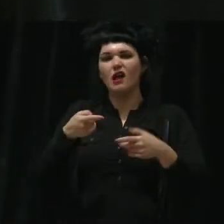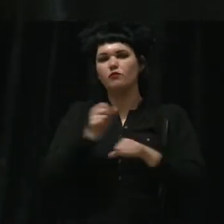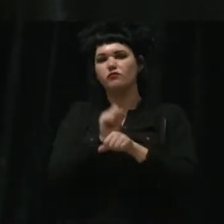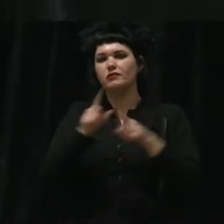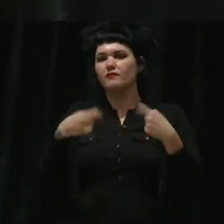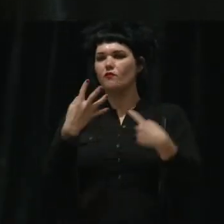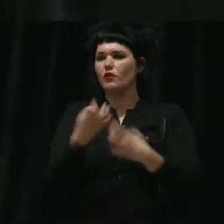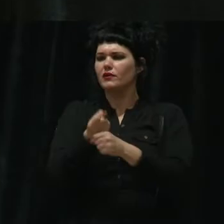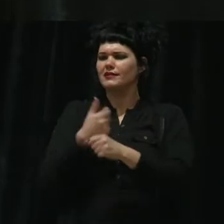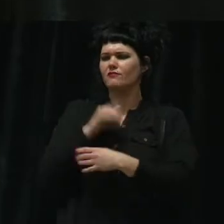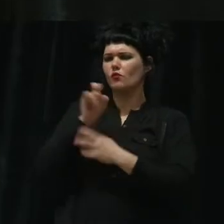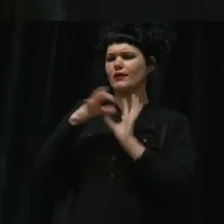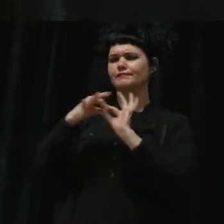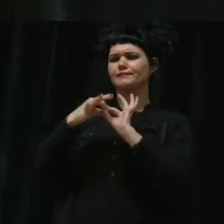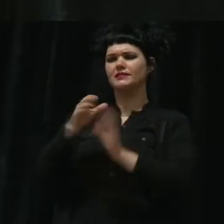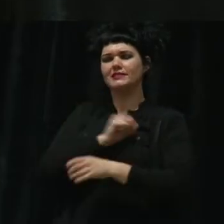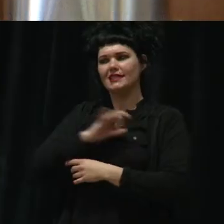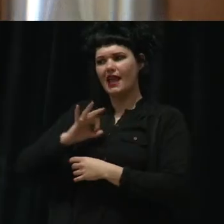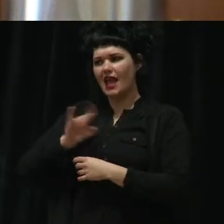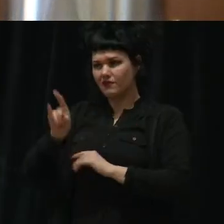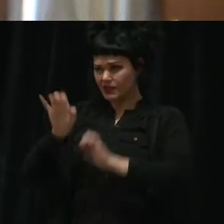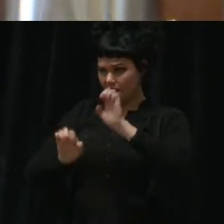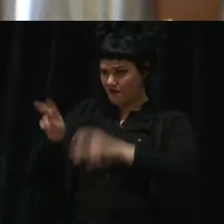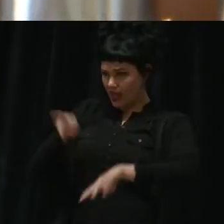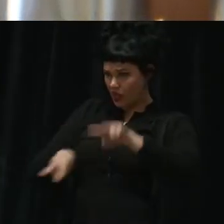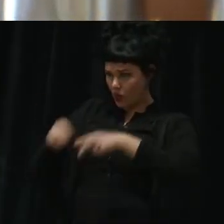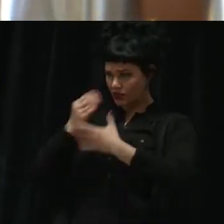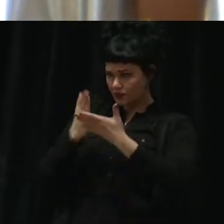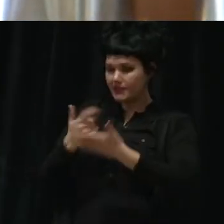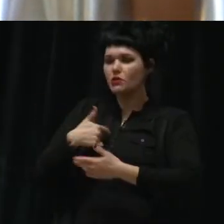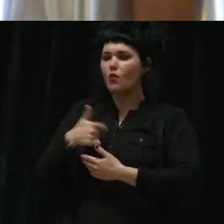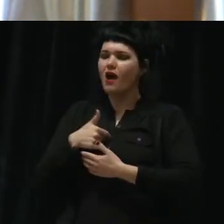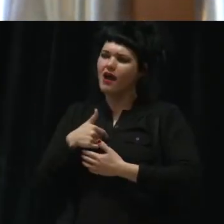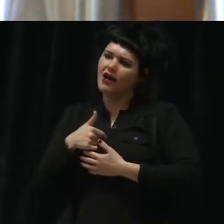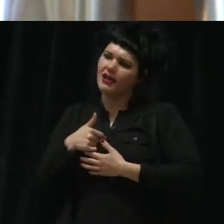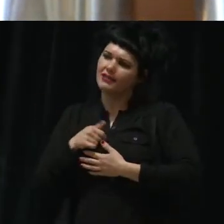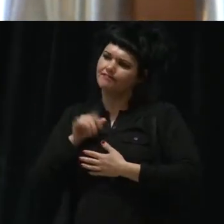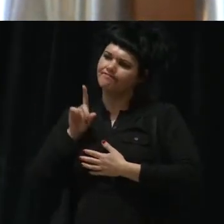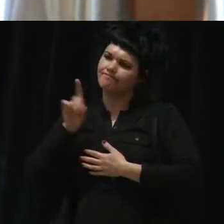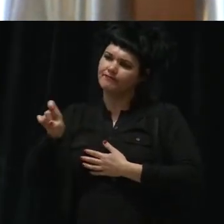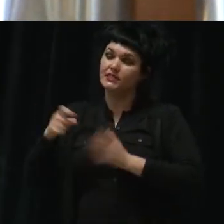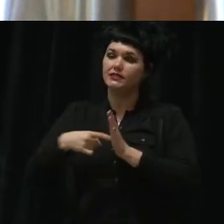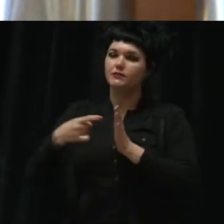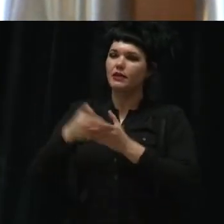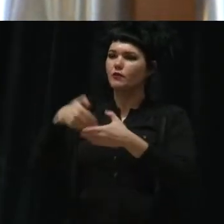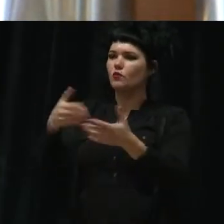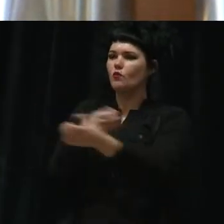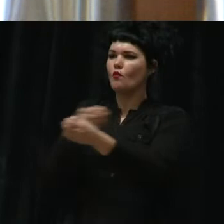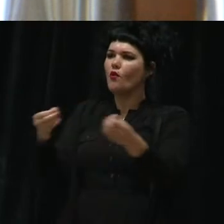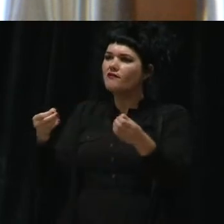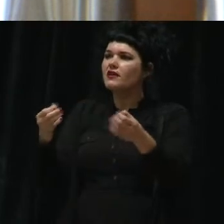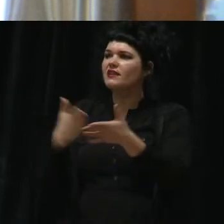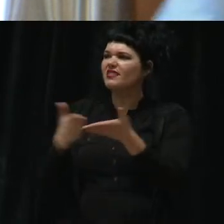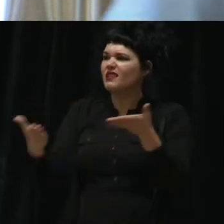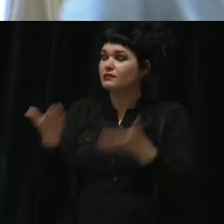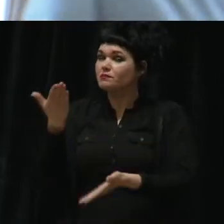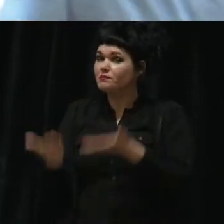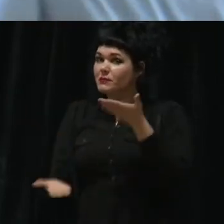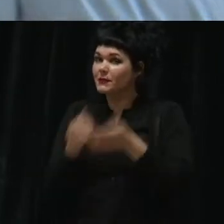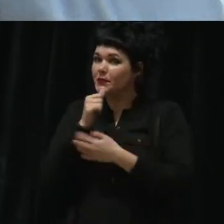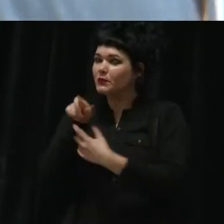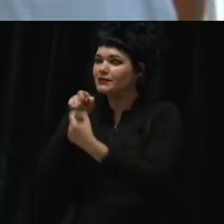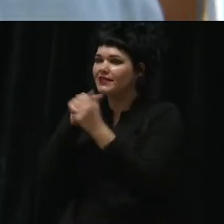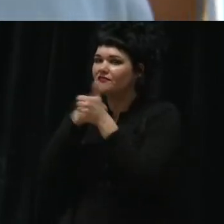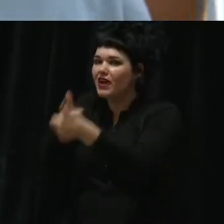about, so in terms of like staff, the evaluation piece. Mm-hmm. So I have seen like sometimes in the office, things like that, people might not follow